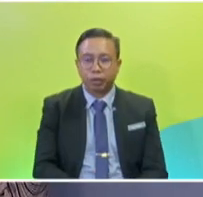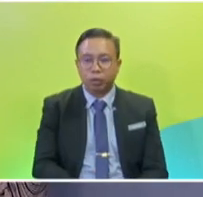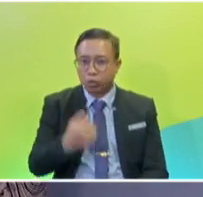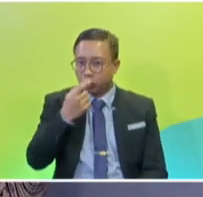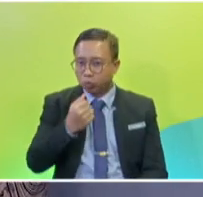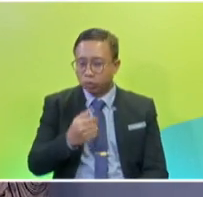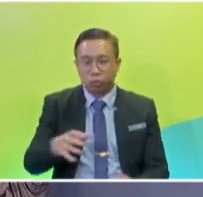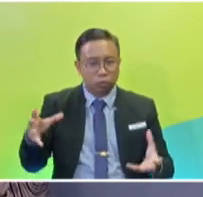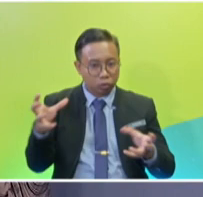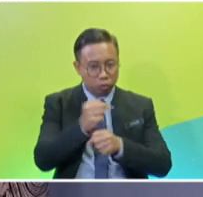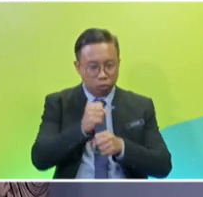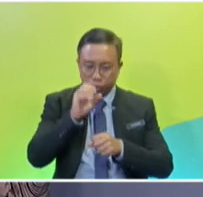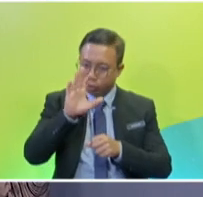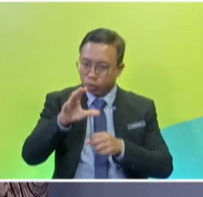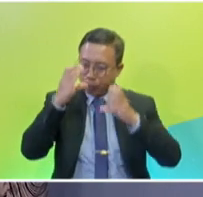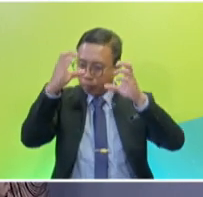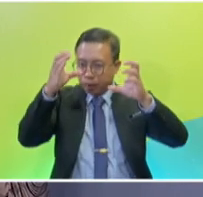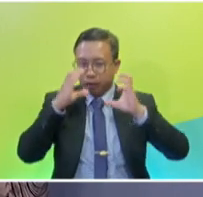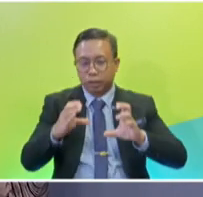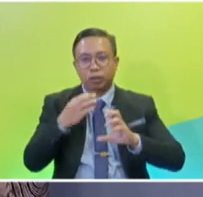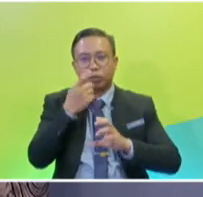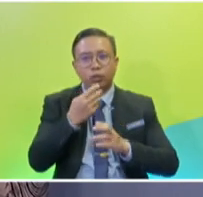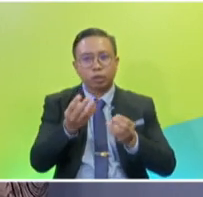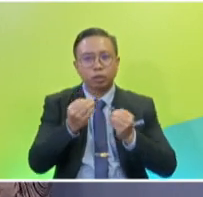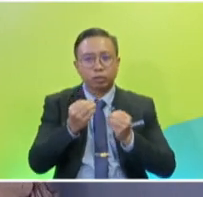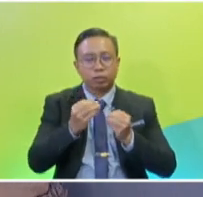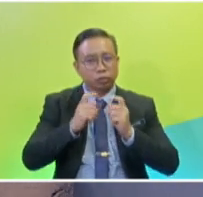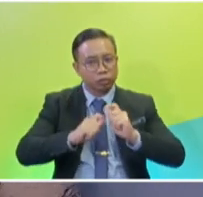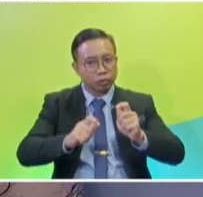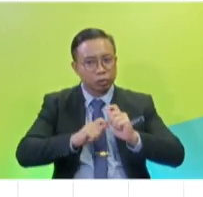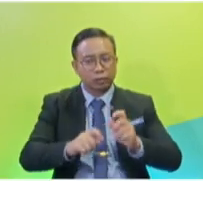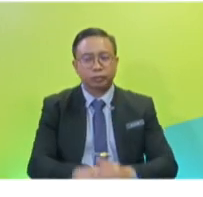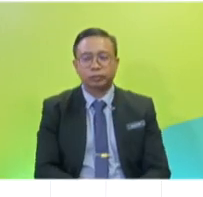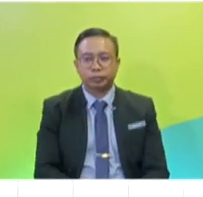to conclude your paragraph? Who wants to try? Over to you.